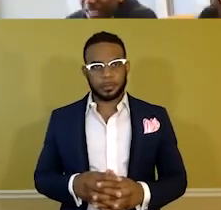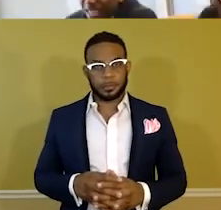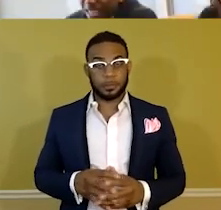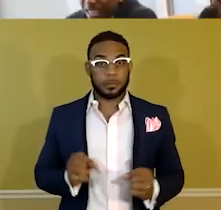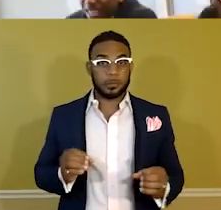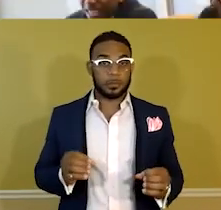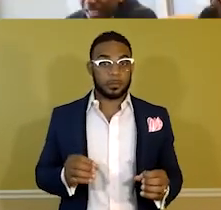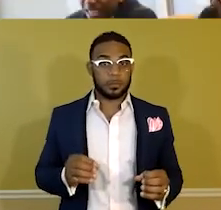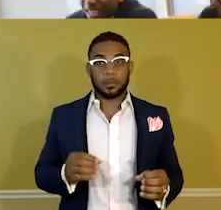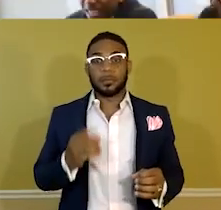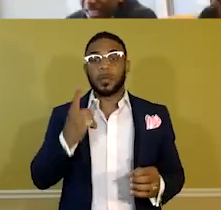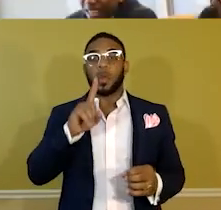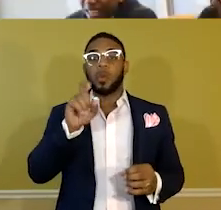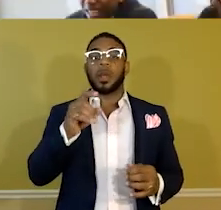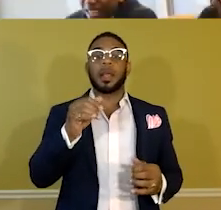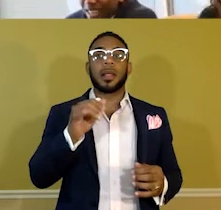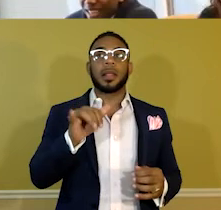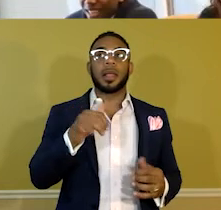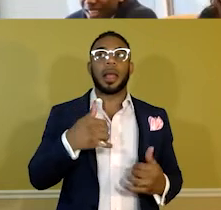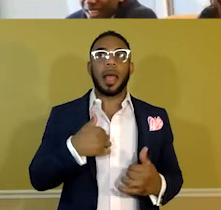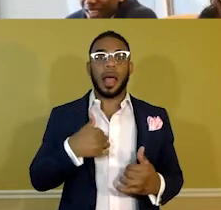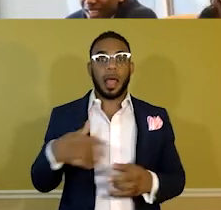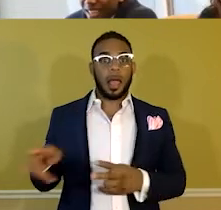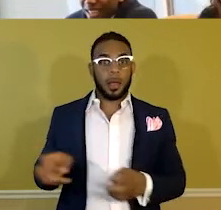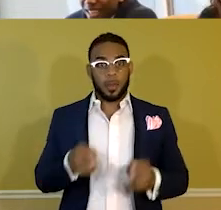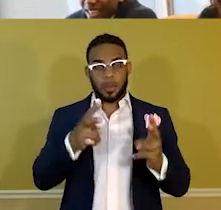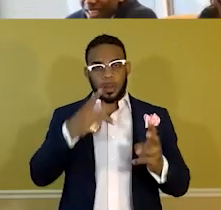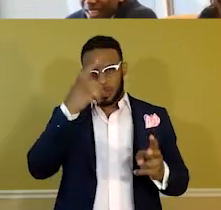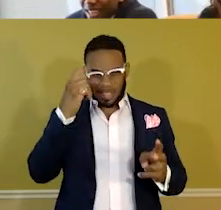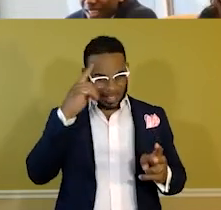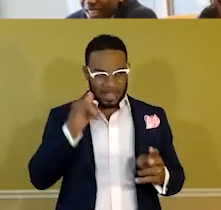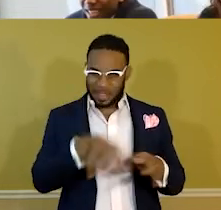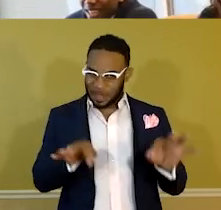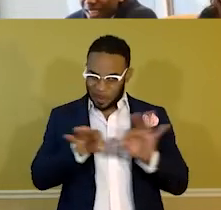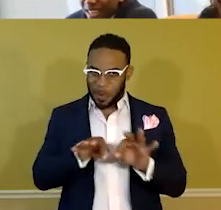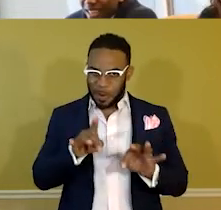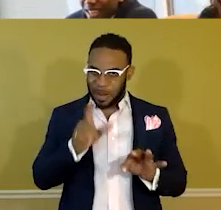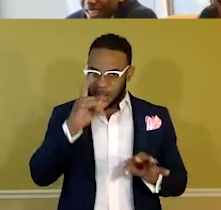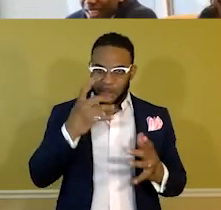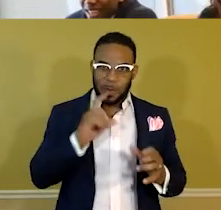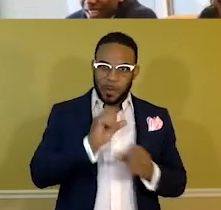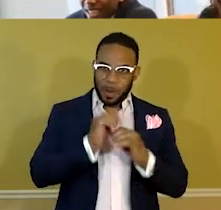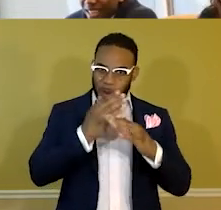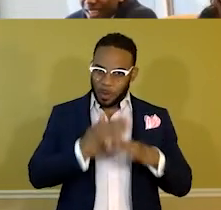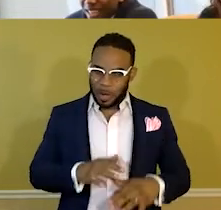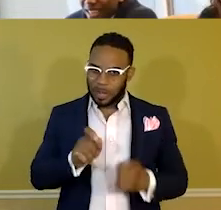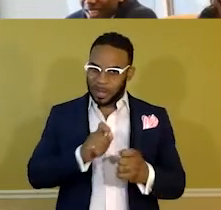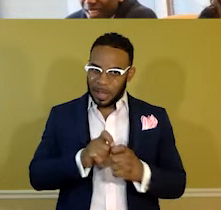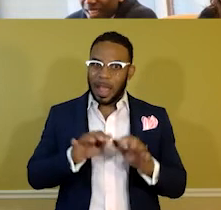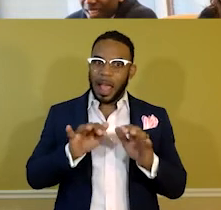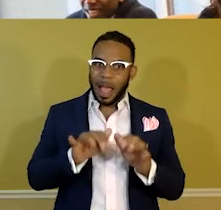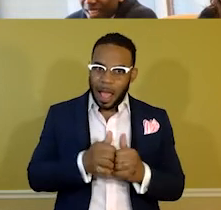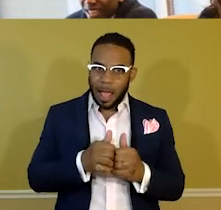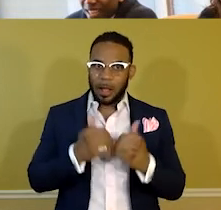So one question that I pulled, um, because I think that it's an important one, and I just really want to break down exactly how